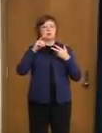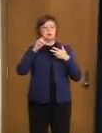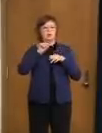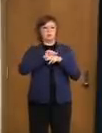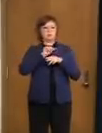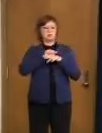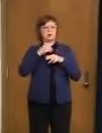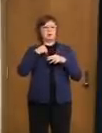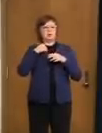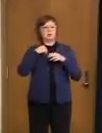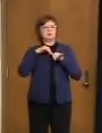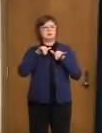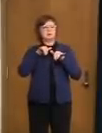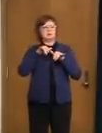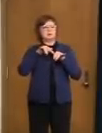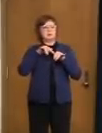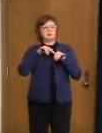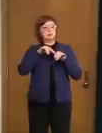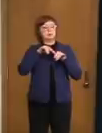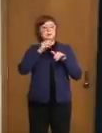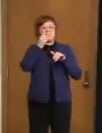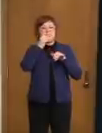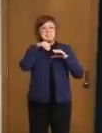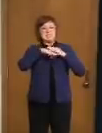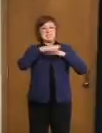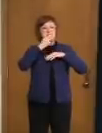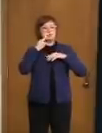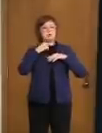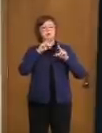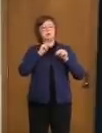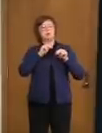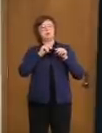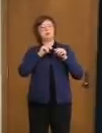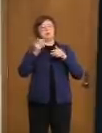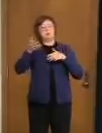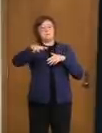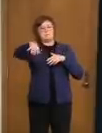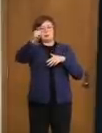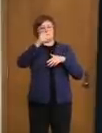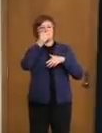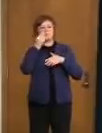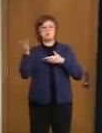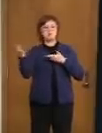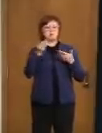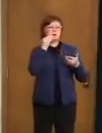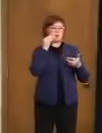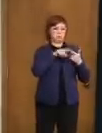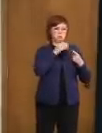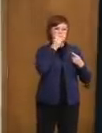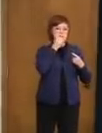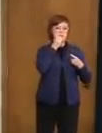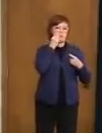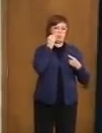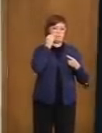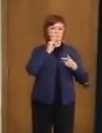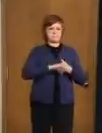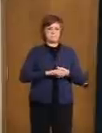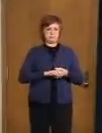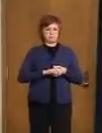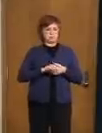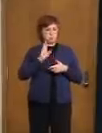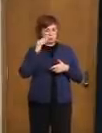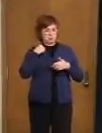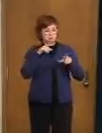on the table when you guys sat down and discussed what you were going to do today? Well, in my view, all those options are, like, we